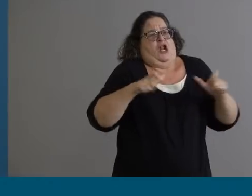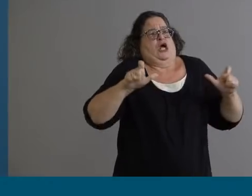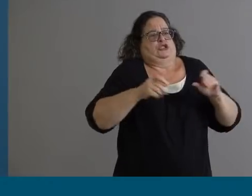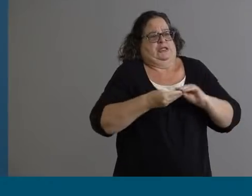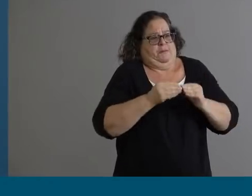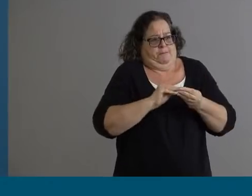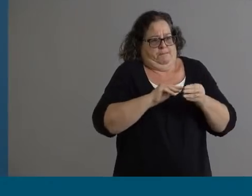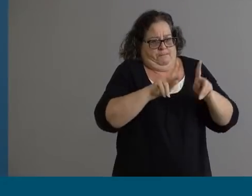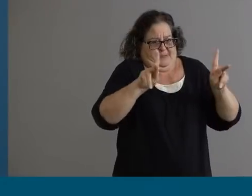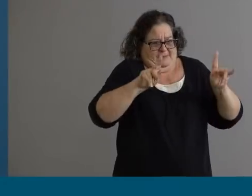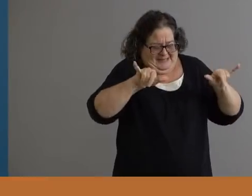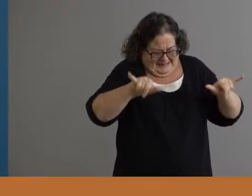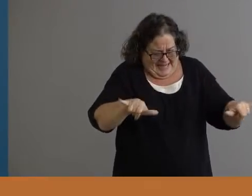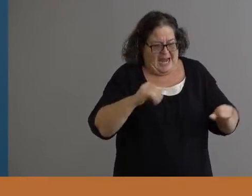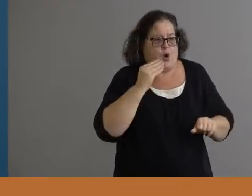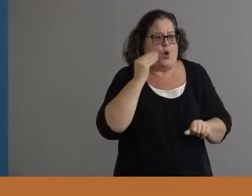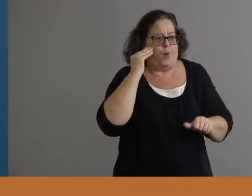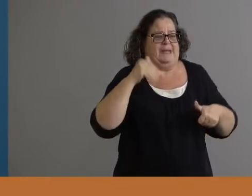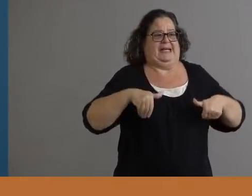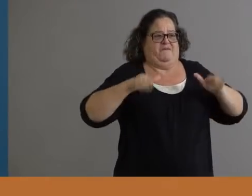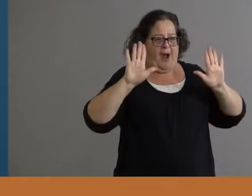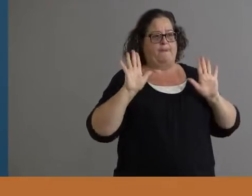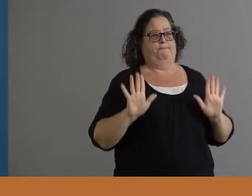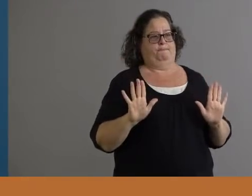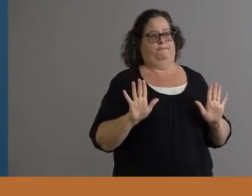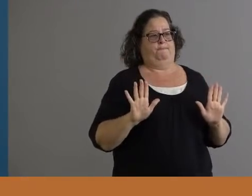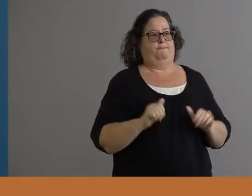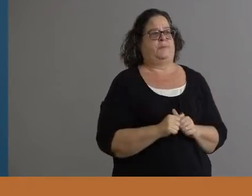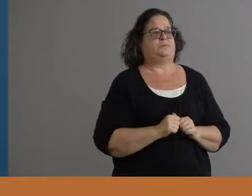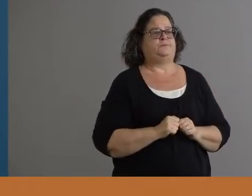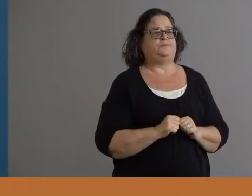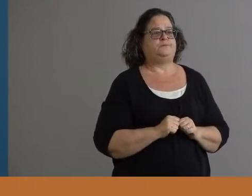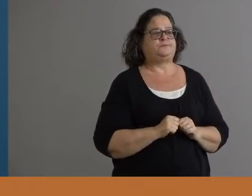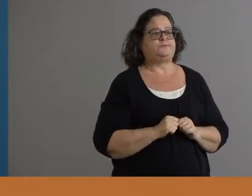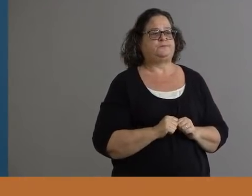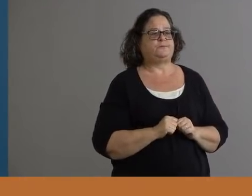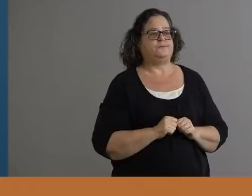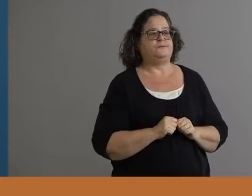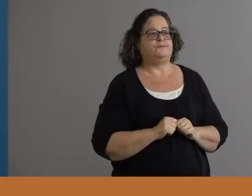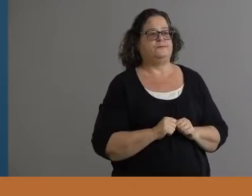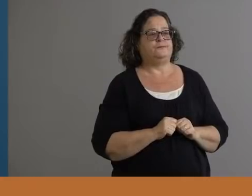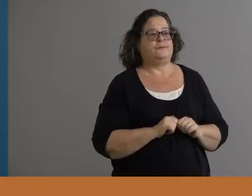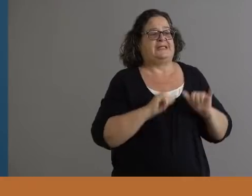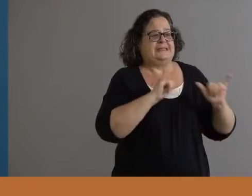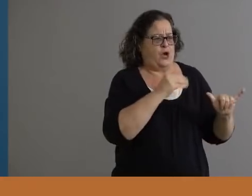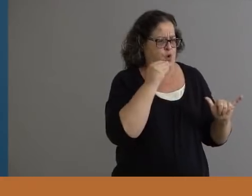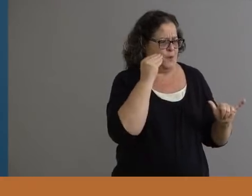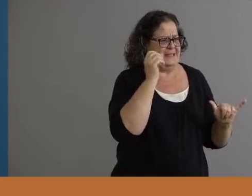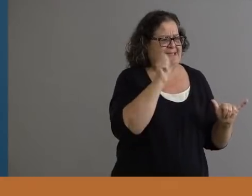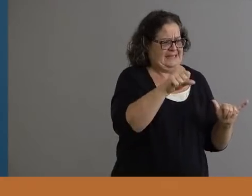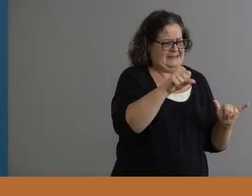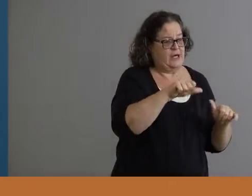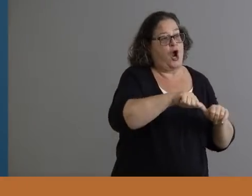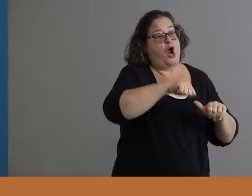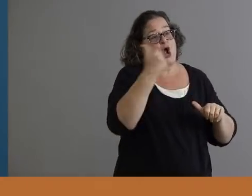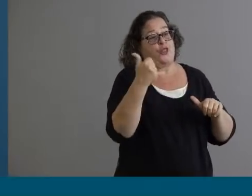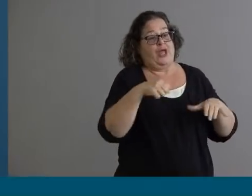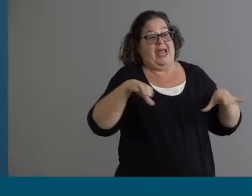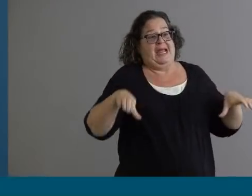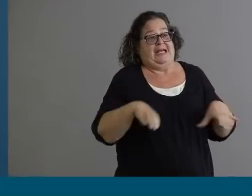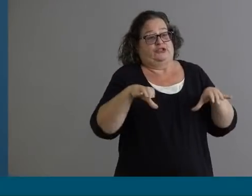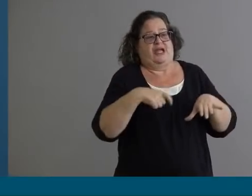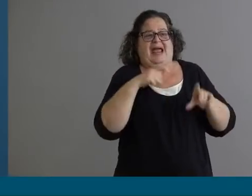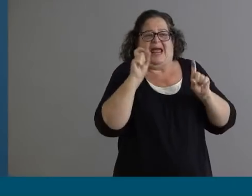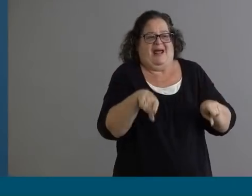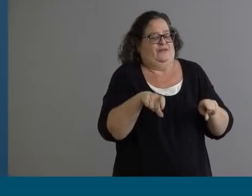take. So let's talk about the additional actions that we're going to take to slow the spread. And like I said,